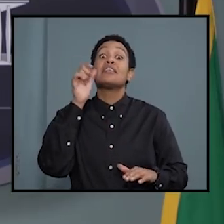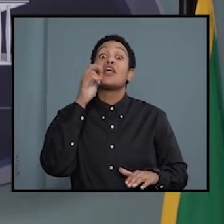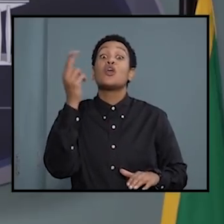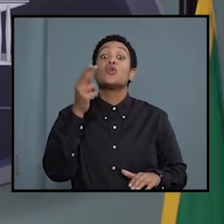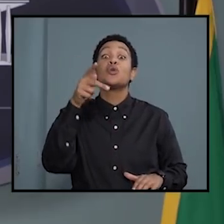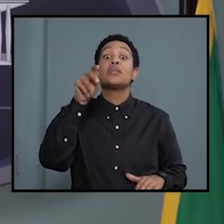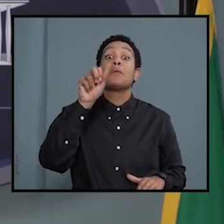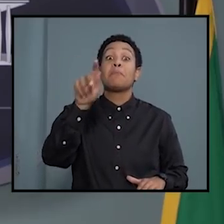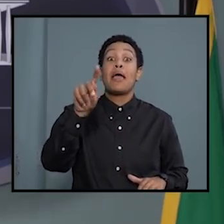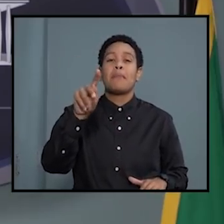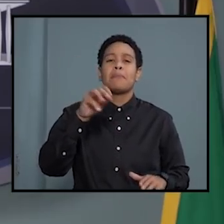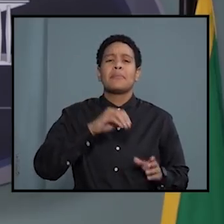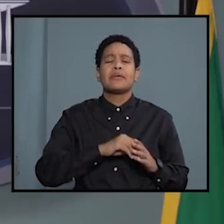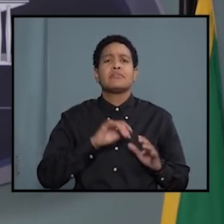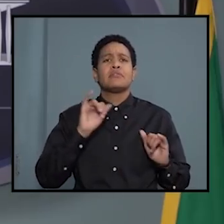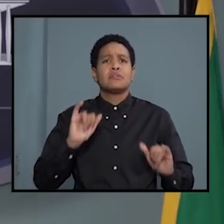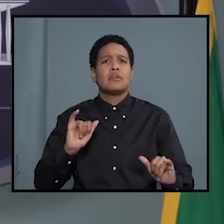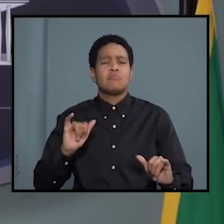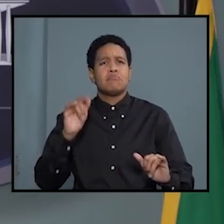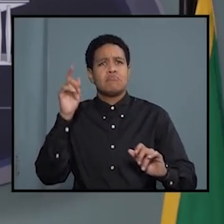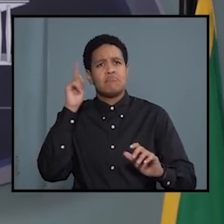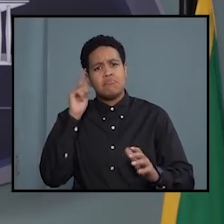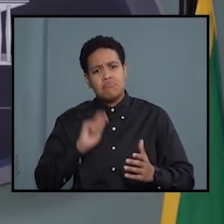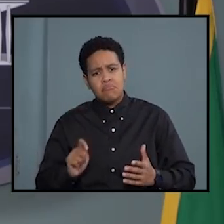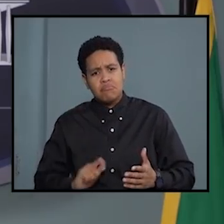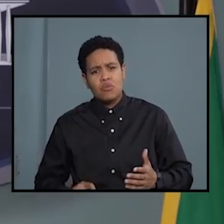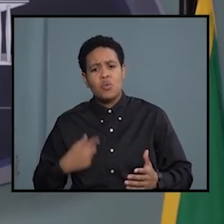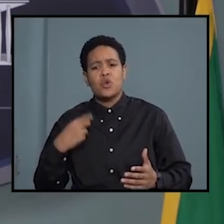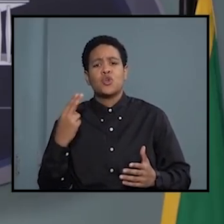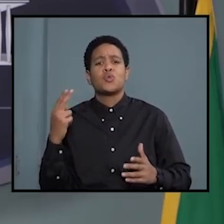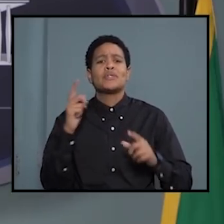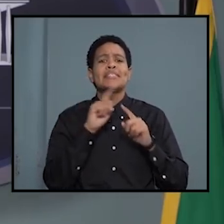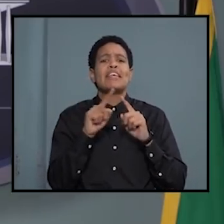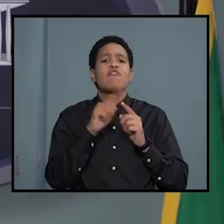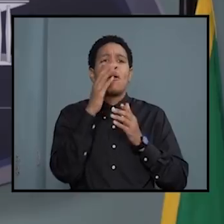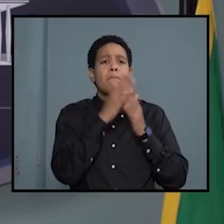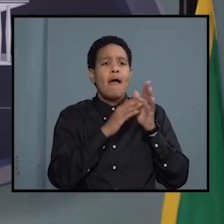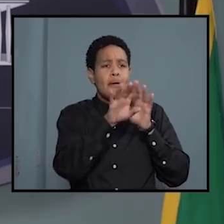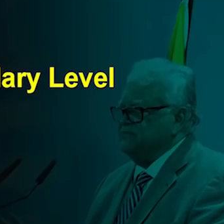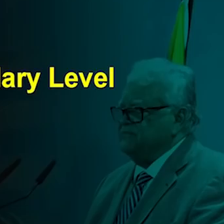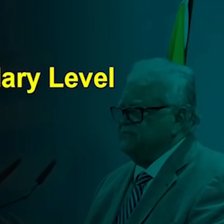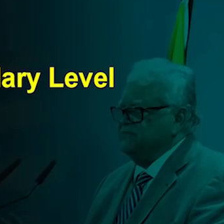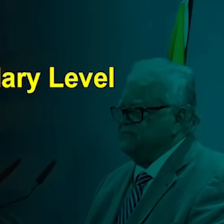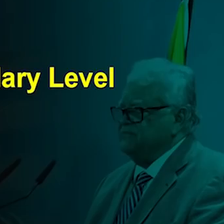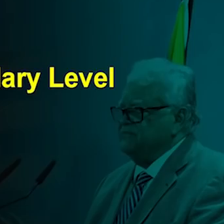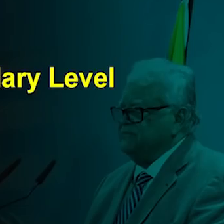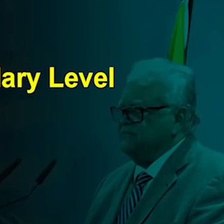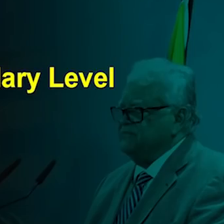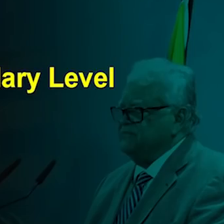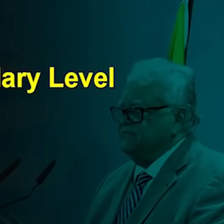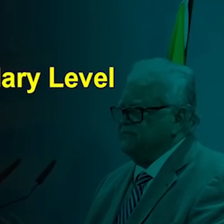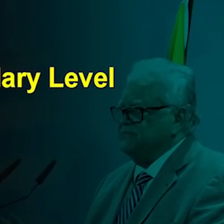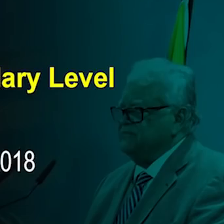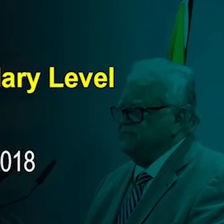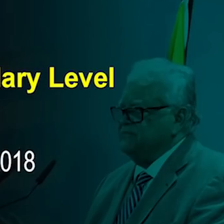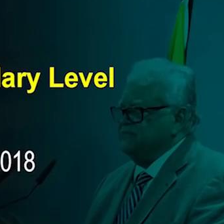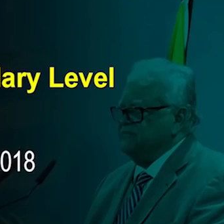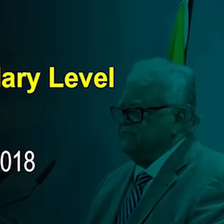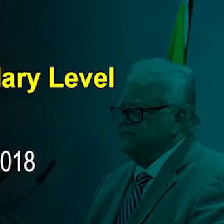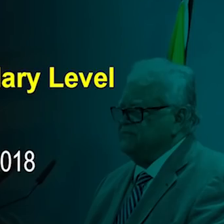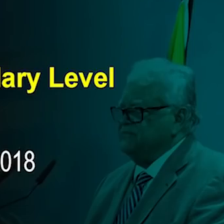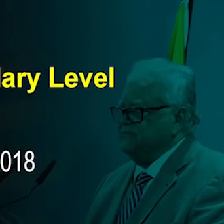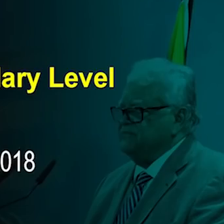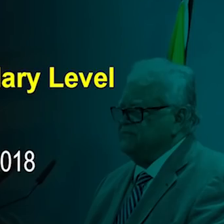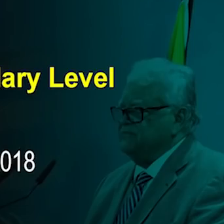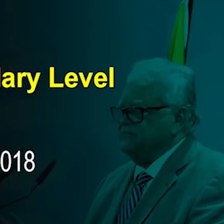its classical sense, we will use aspects of it to determine how to place the children. We will use